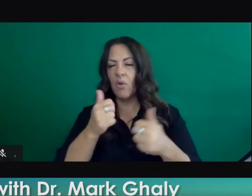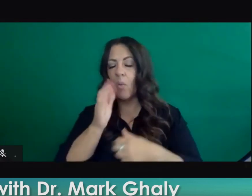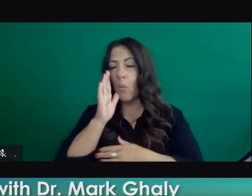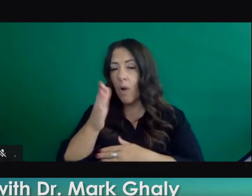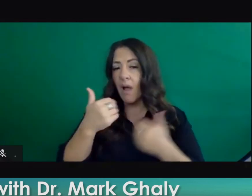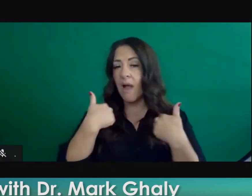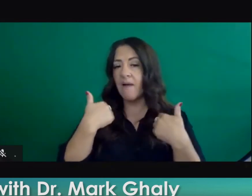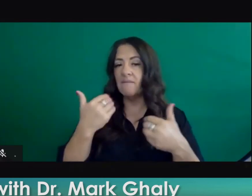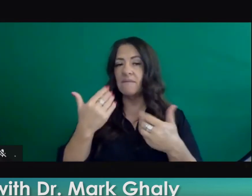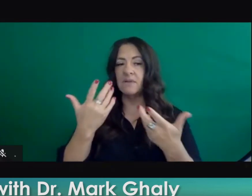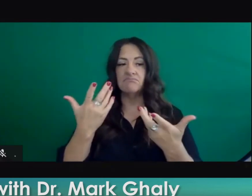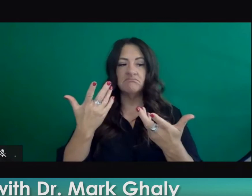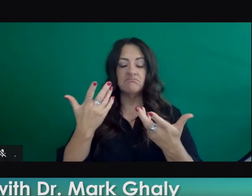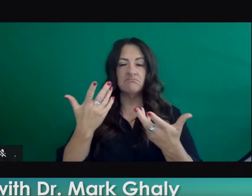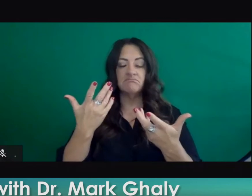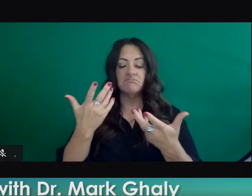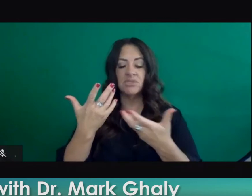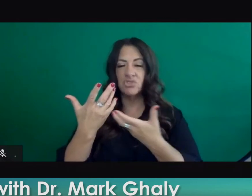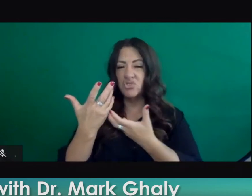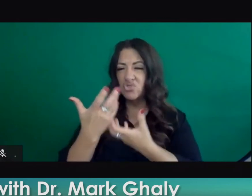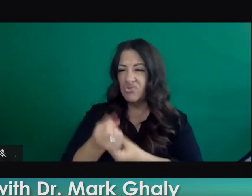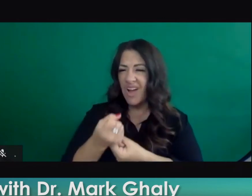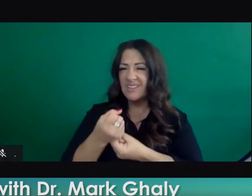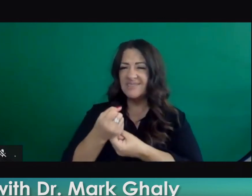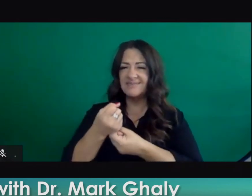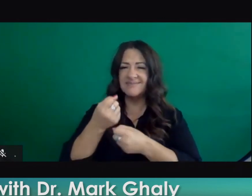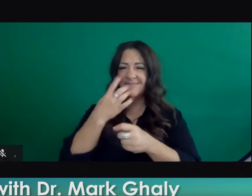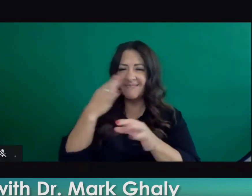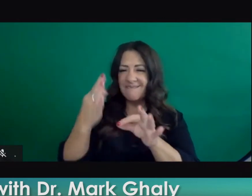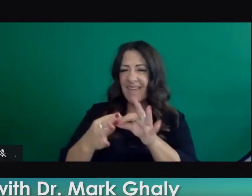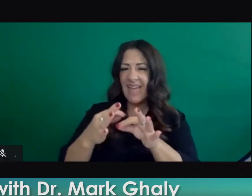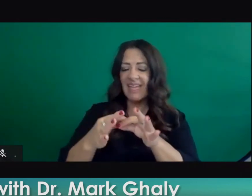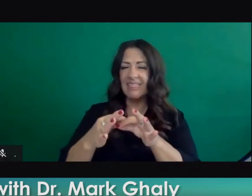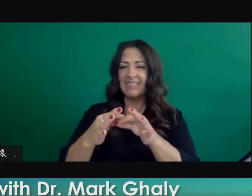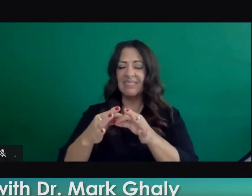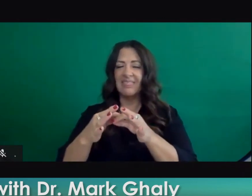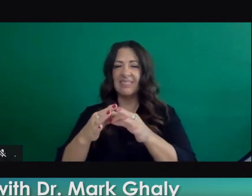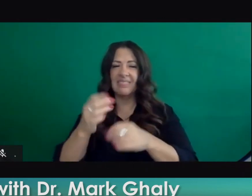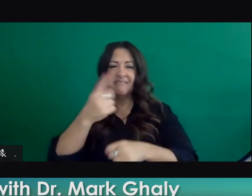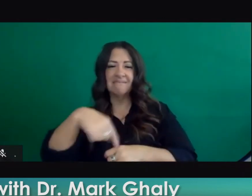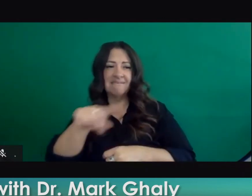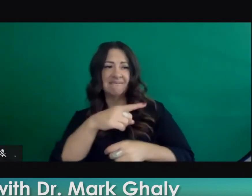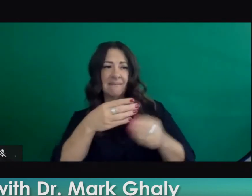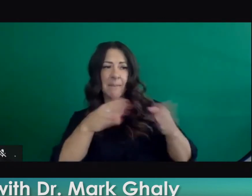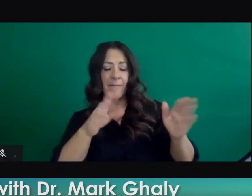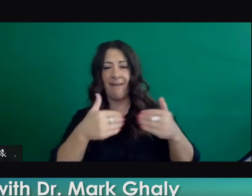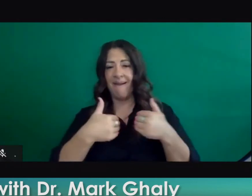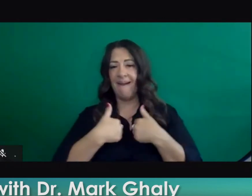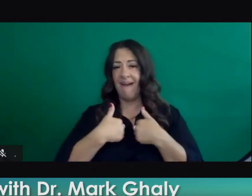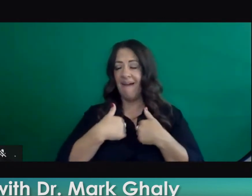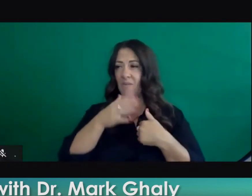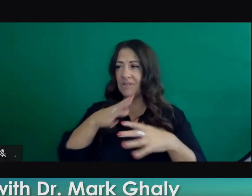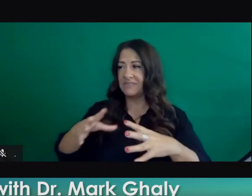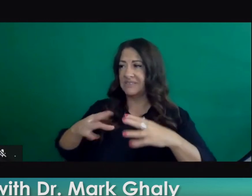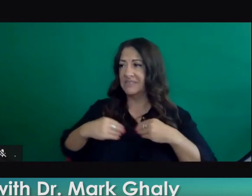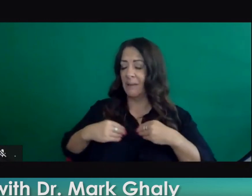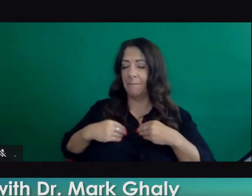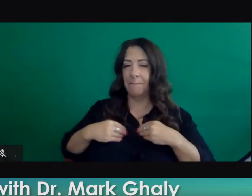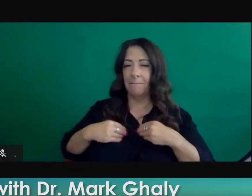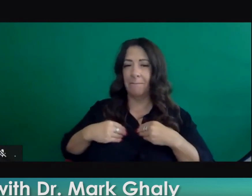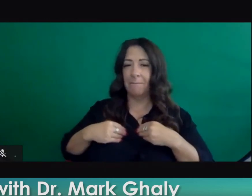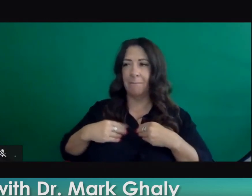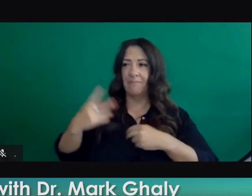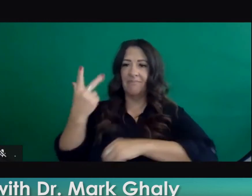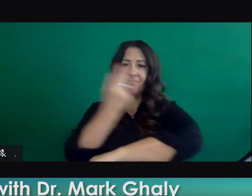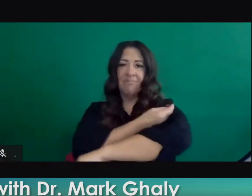enough faith and trust in the American public and people to actually take a vaccine if they perceive it to be